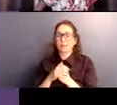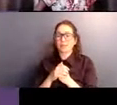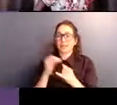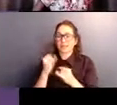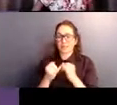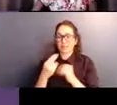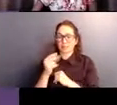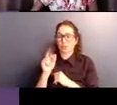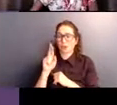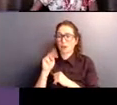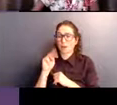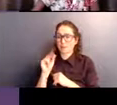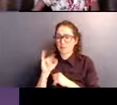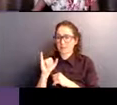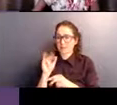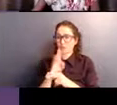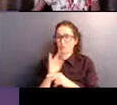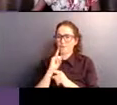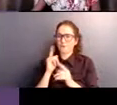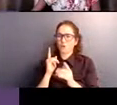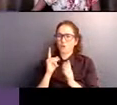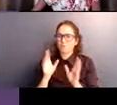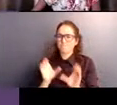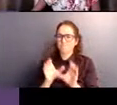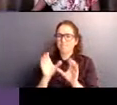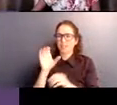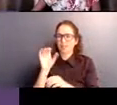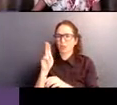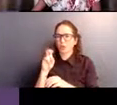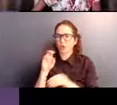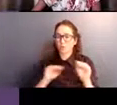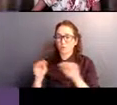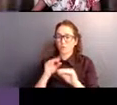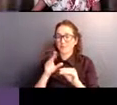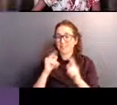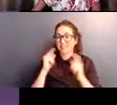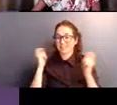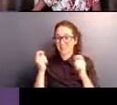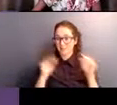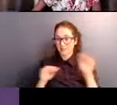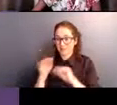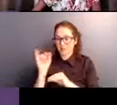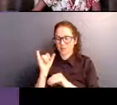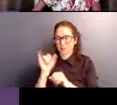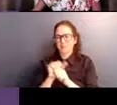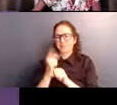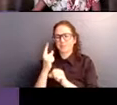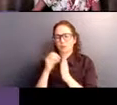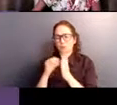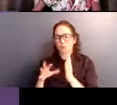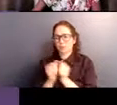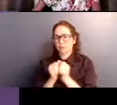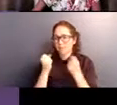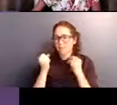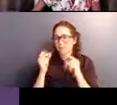harmonic progressions to cue movements, accent movements, and celebrate movements. I worked with a student with multiple